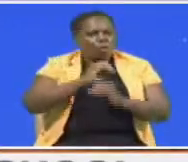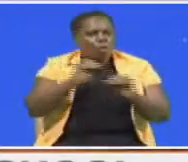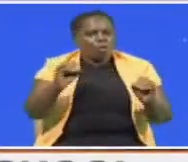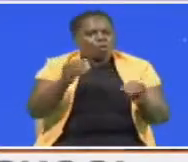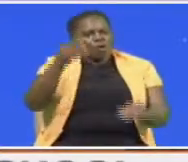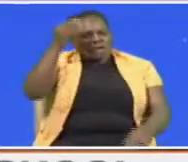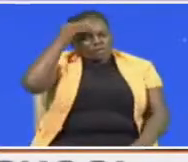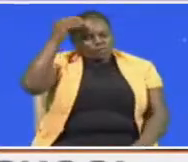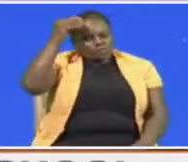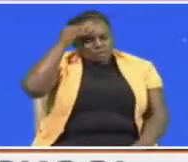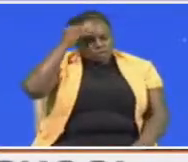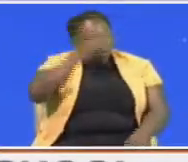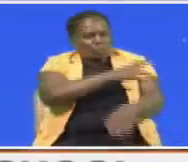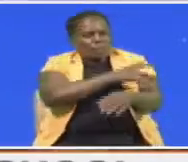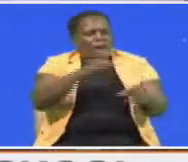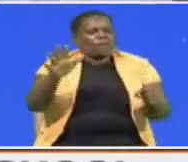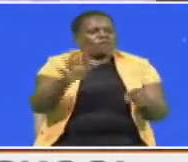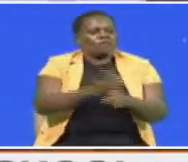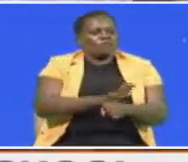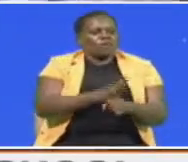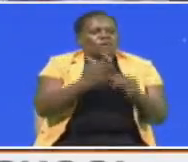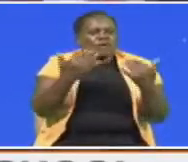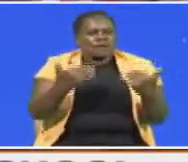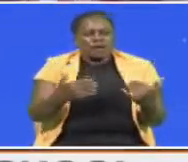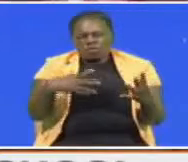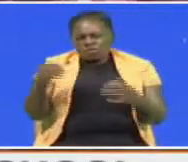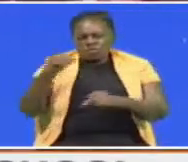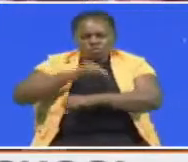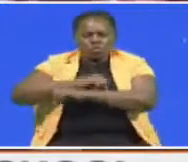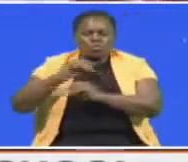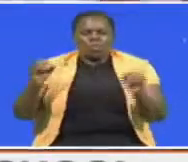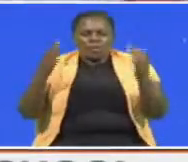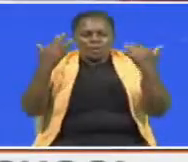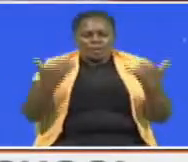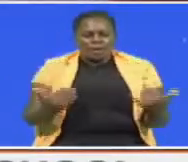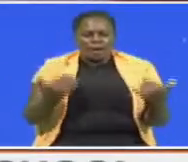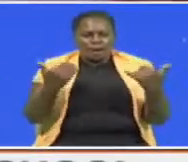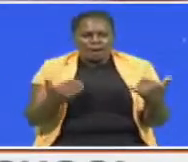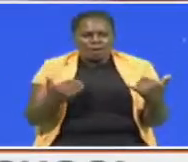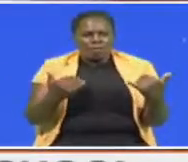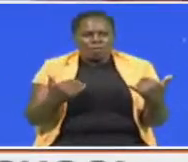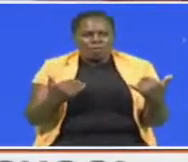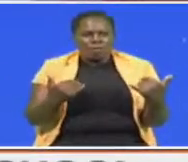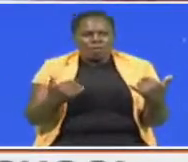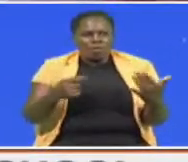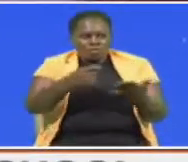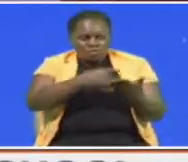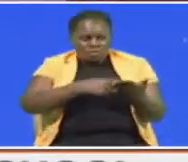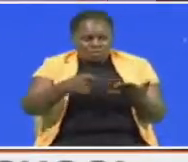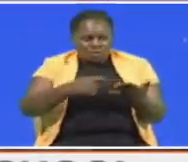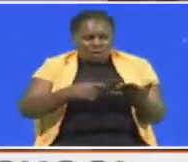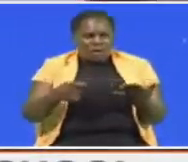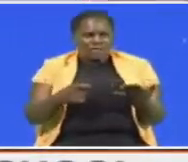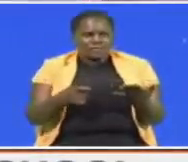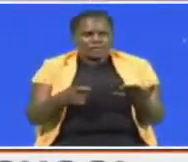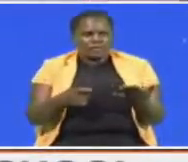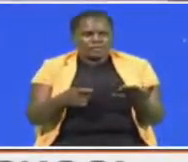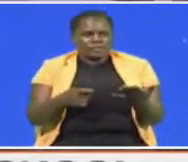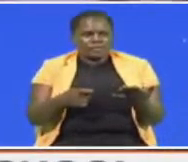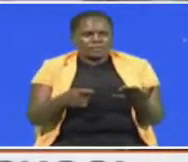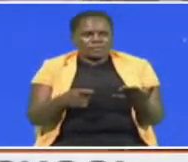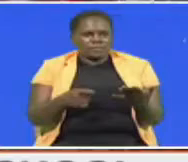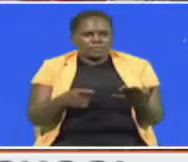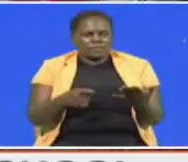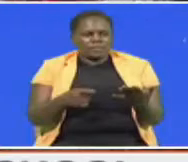powerful education is. That's why she didn't go to school. Now she's literally righting the wrongs that hampered